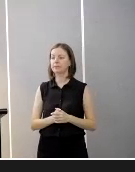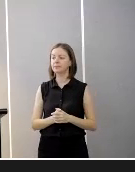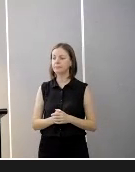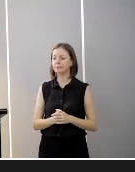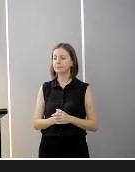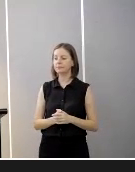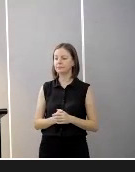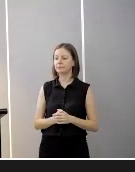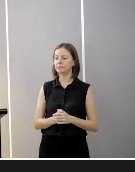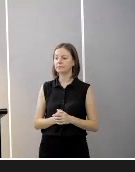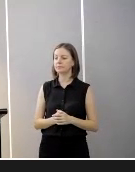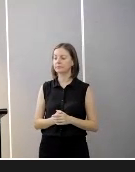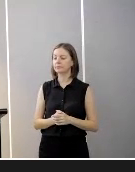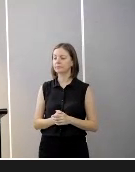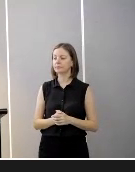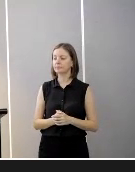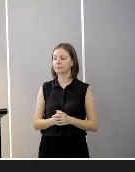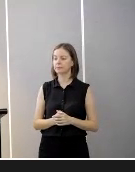So for the whole